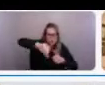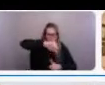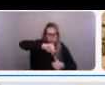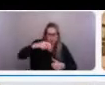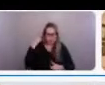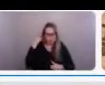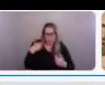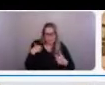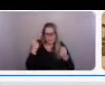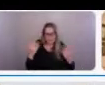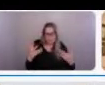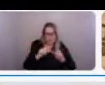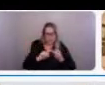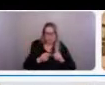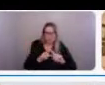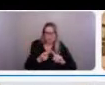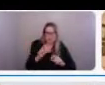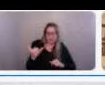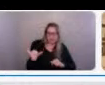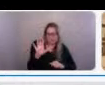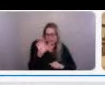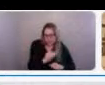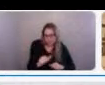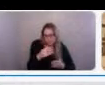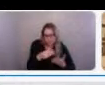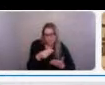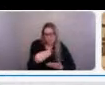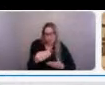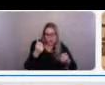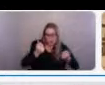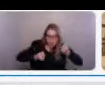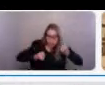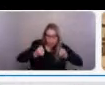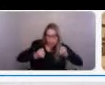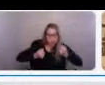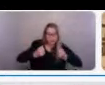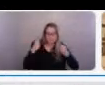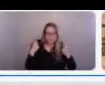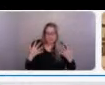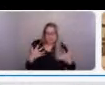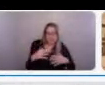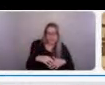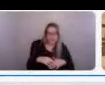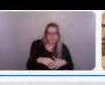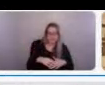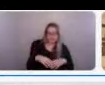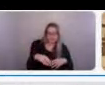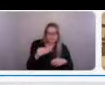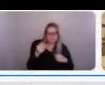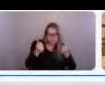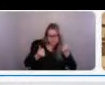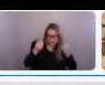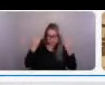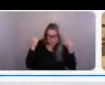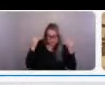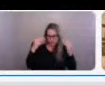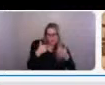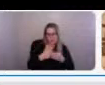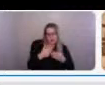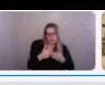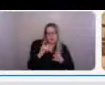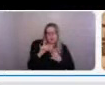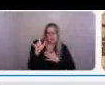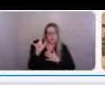of friends in that area and we also buy our vehicles many of us there at the dealerships near that scottsdale regional